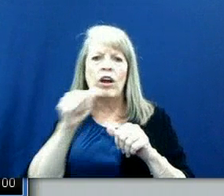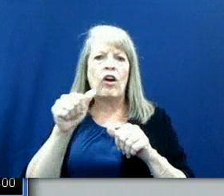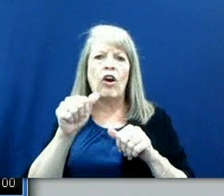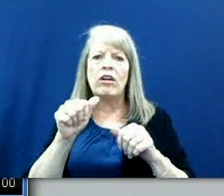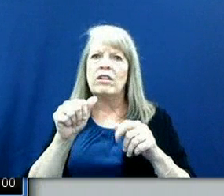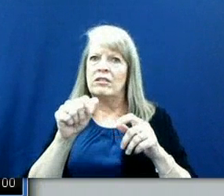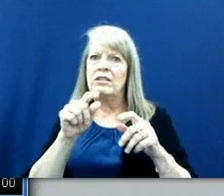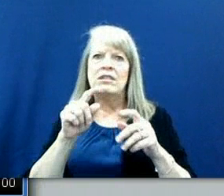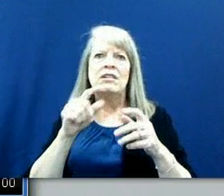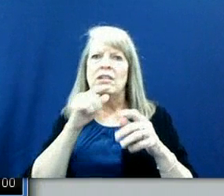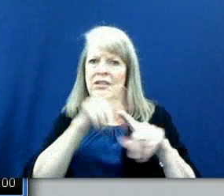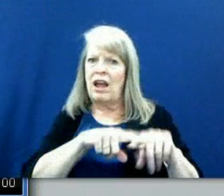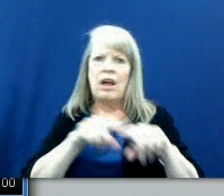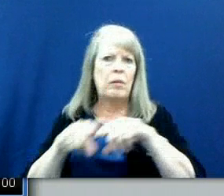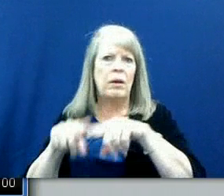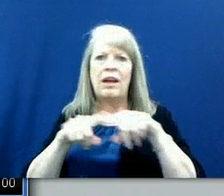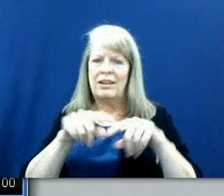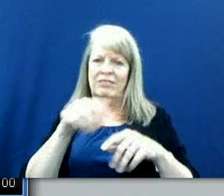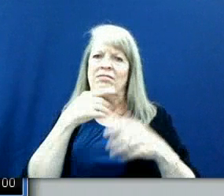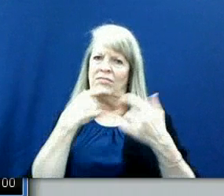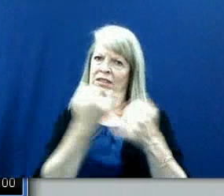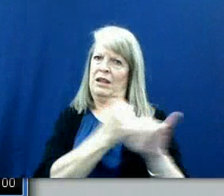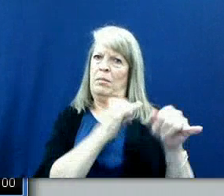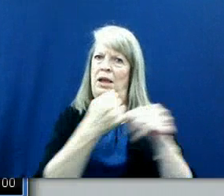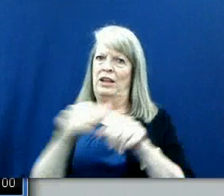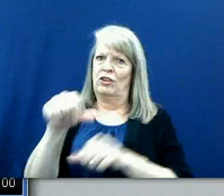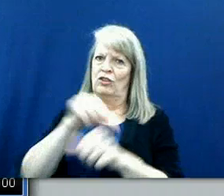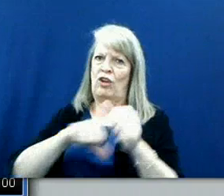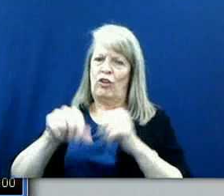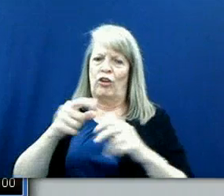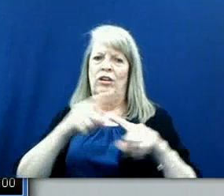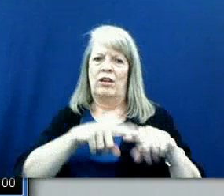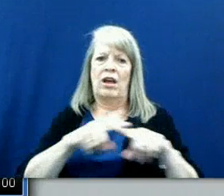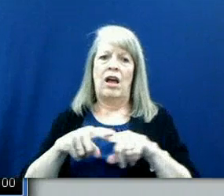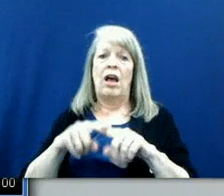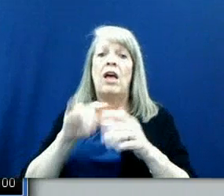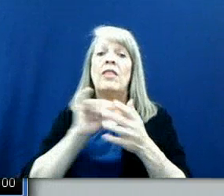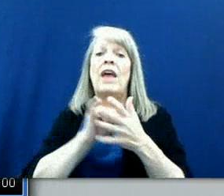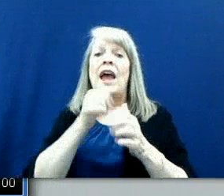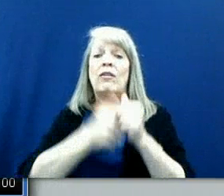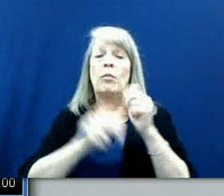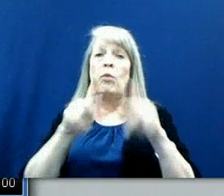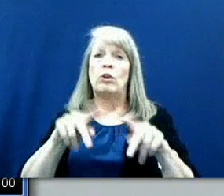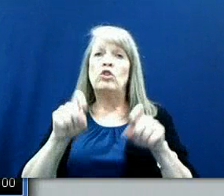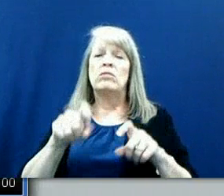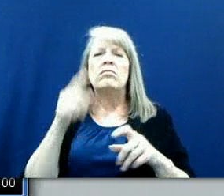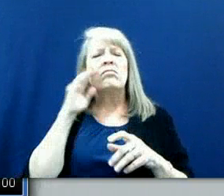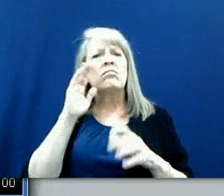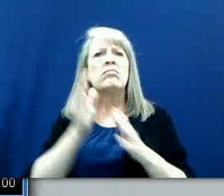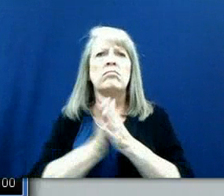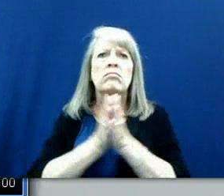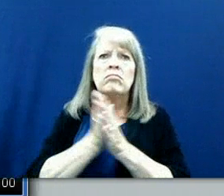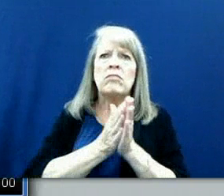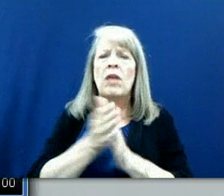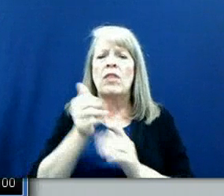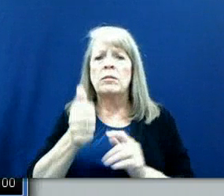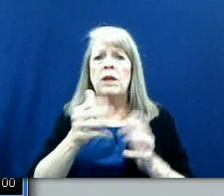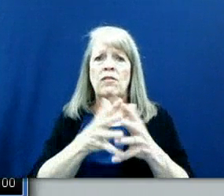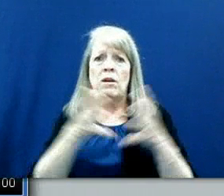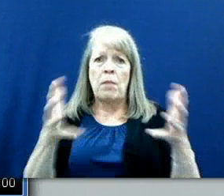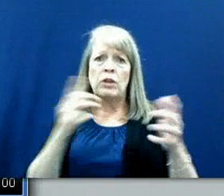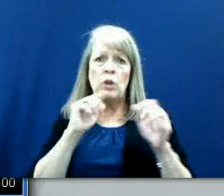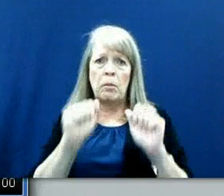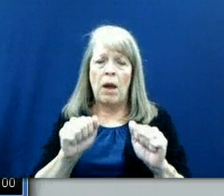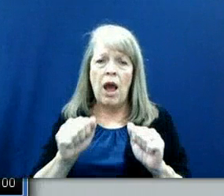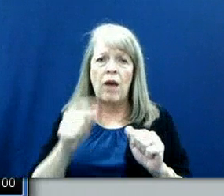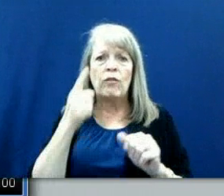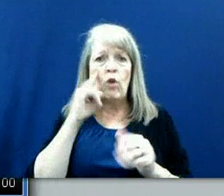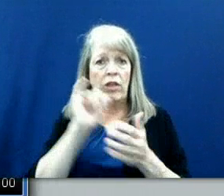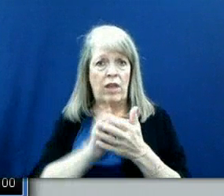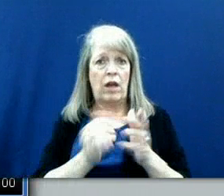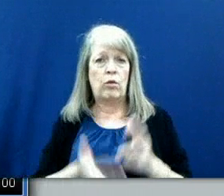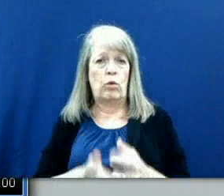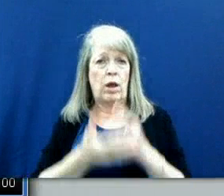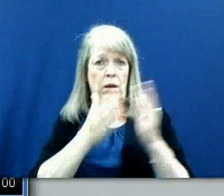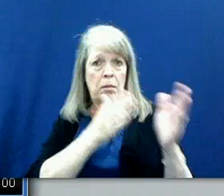Every person should assume as much initiative and participation as possible in the rehabilitation plan and its execution.